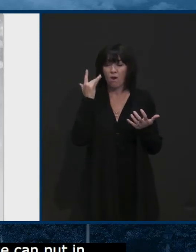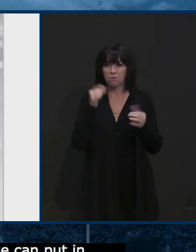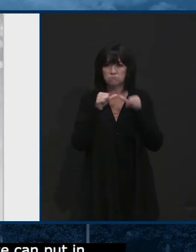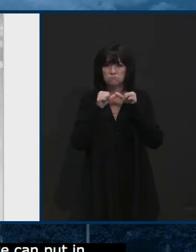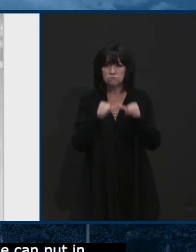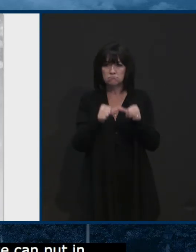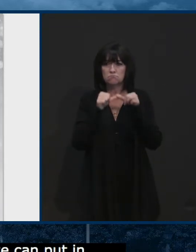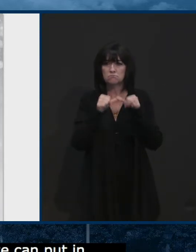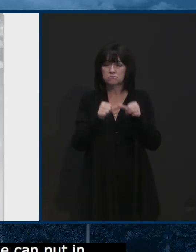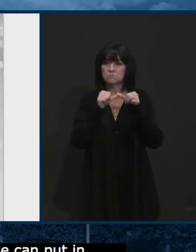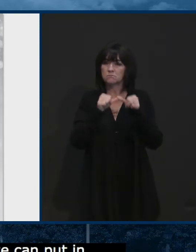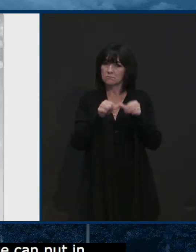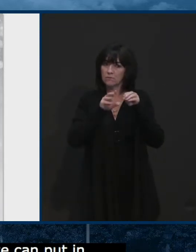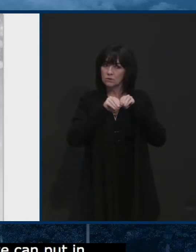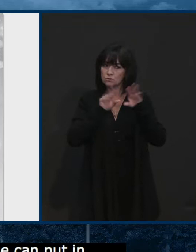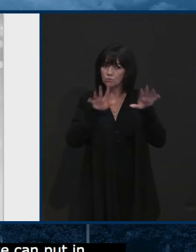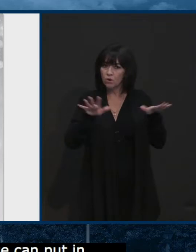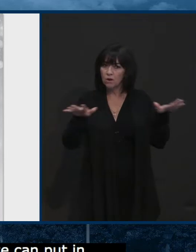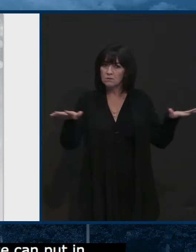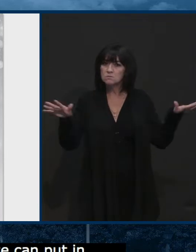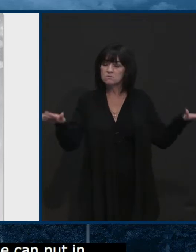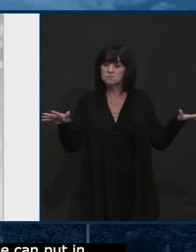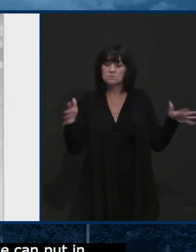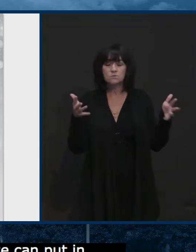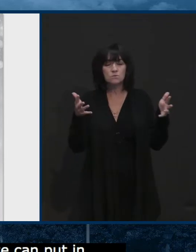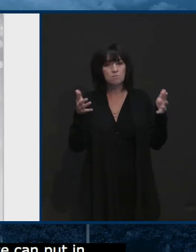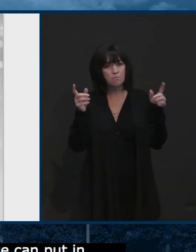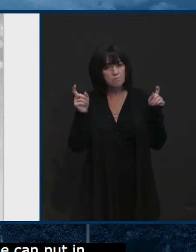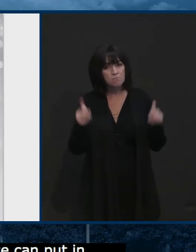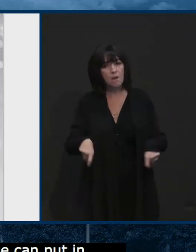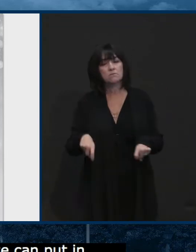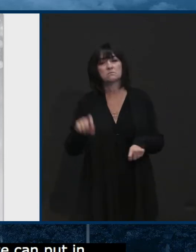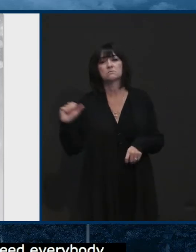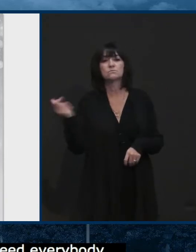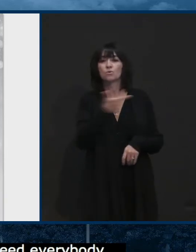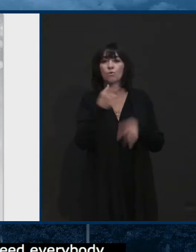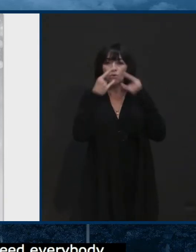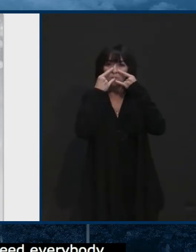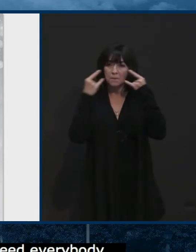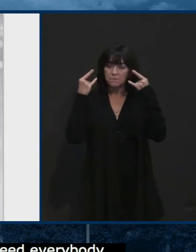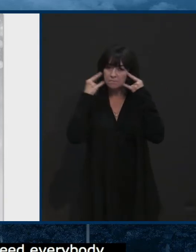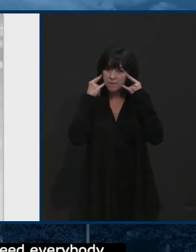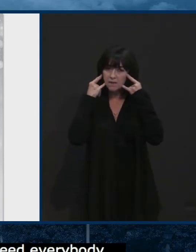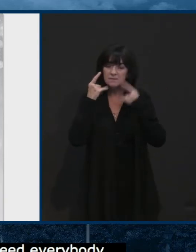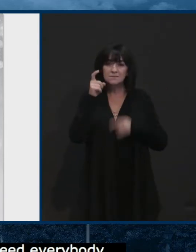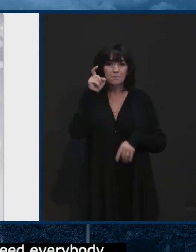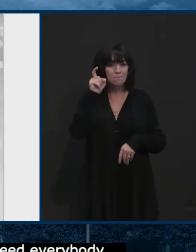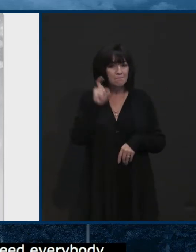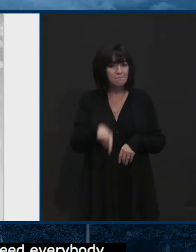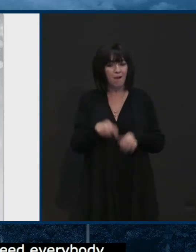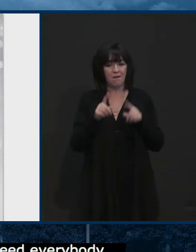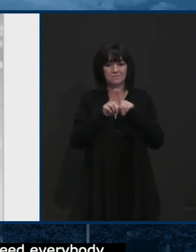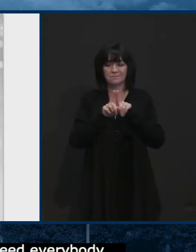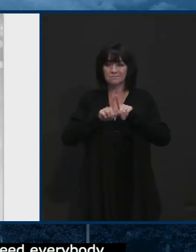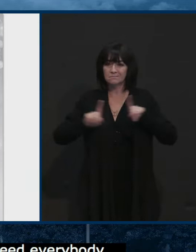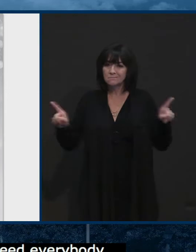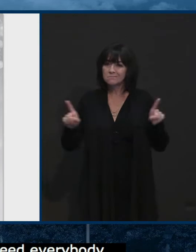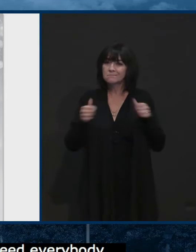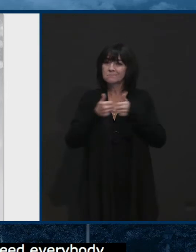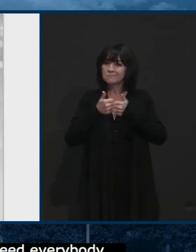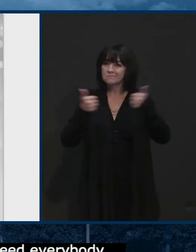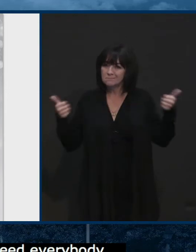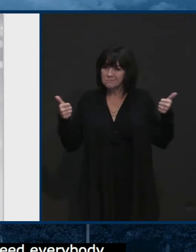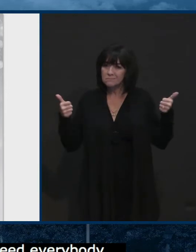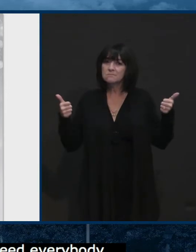And so we need everybody to wear a mask, to keep social distancing, to keep your gatherings small and